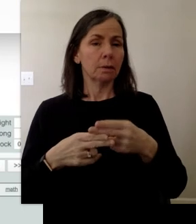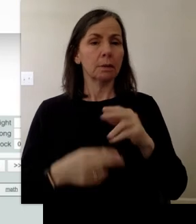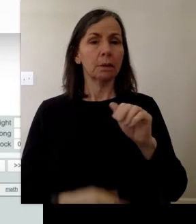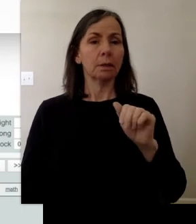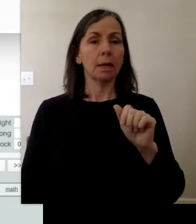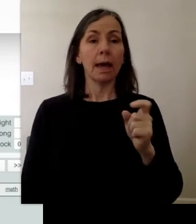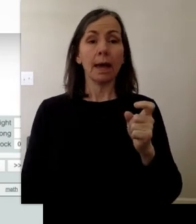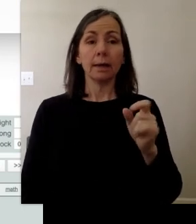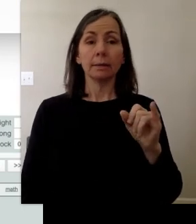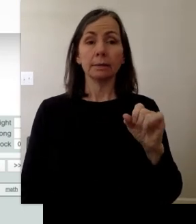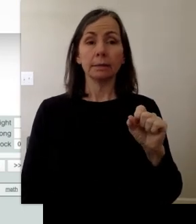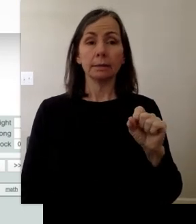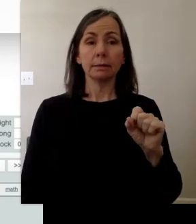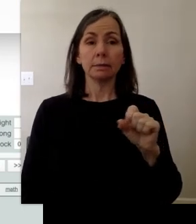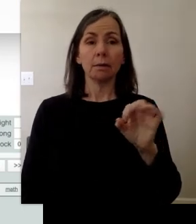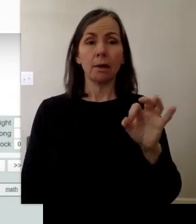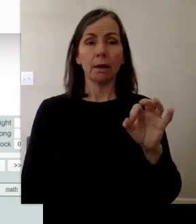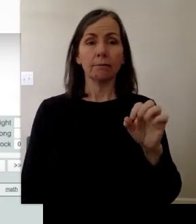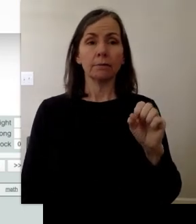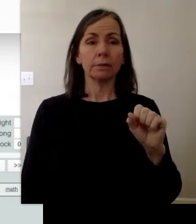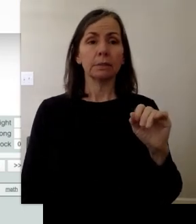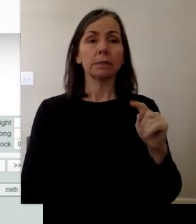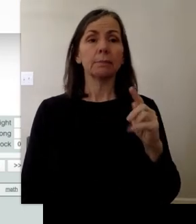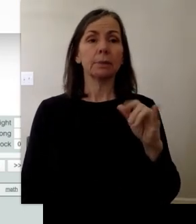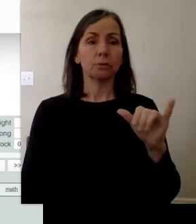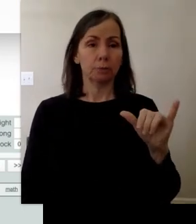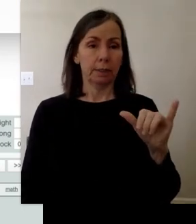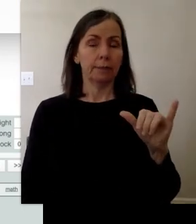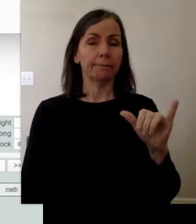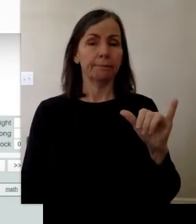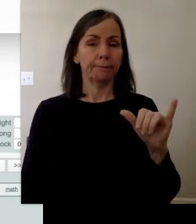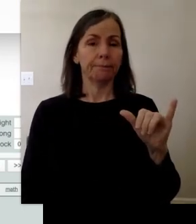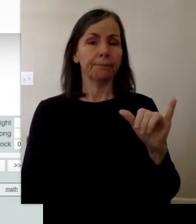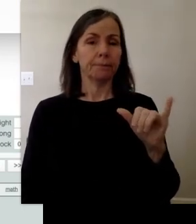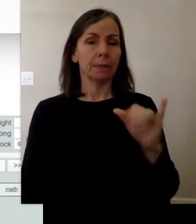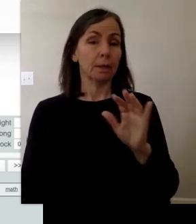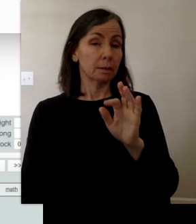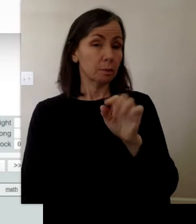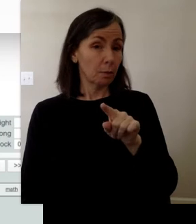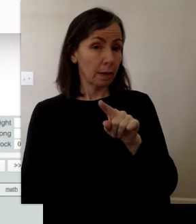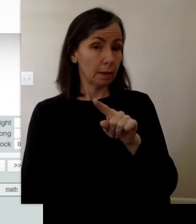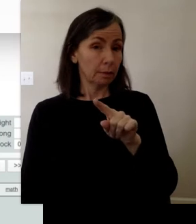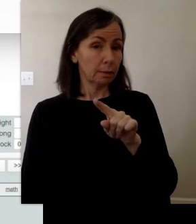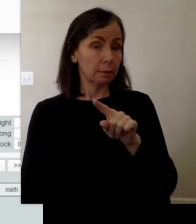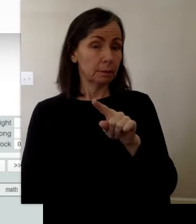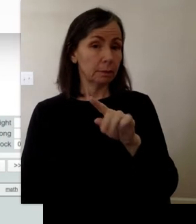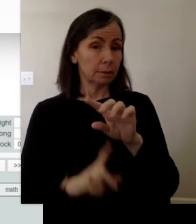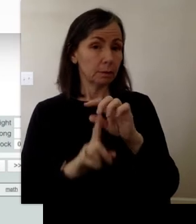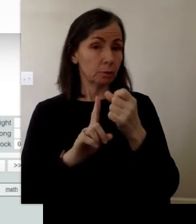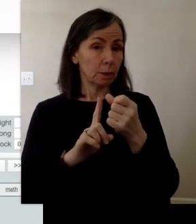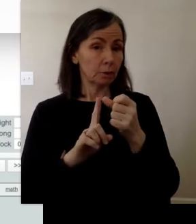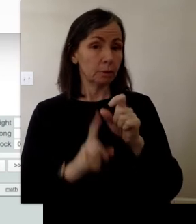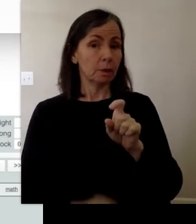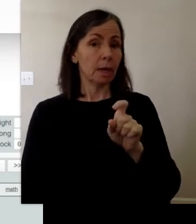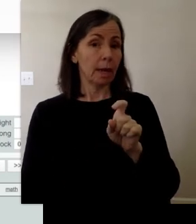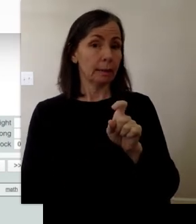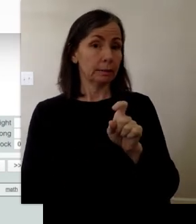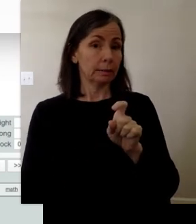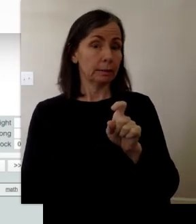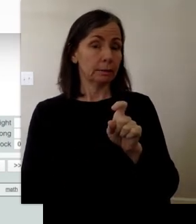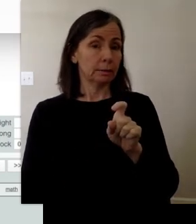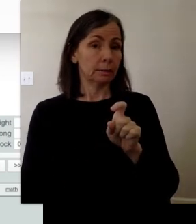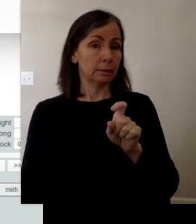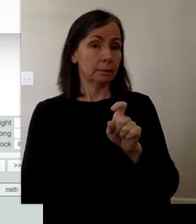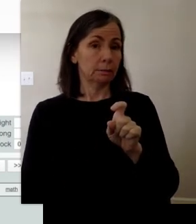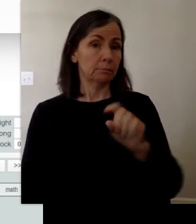symmetry. So the axis of symmetry here would be the x value at your